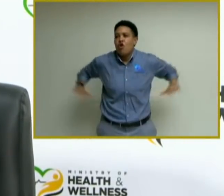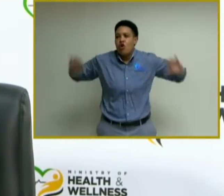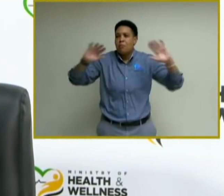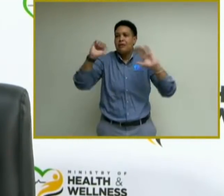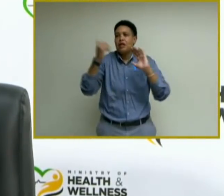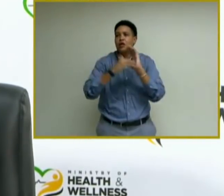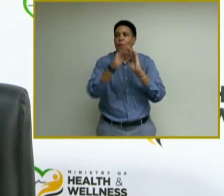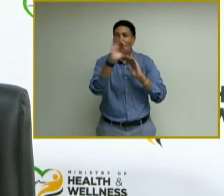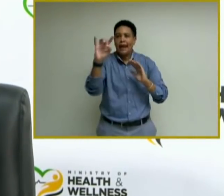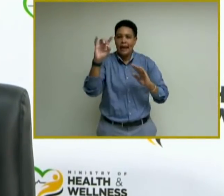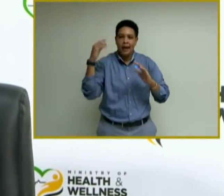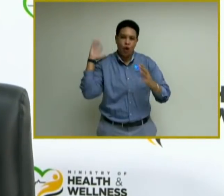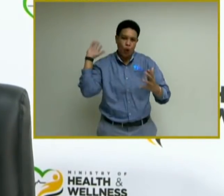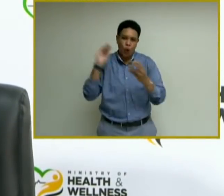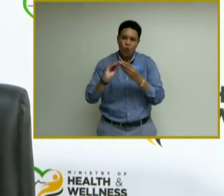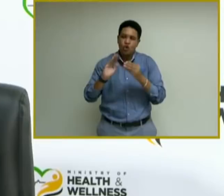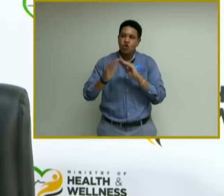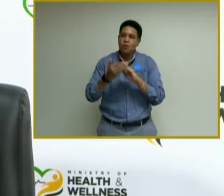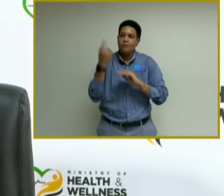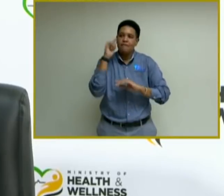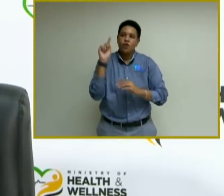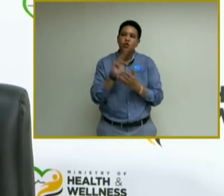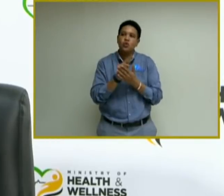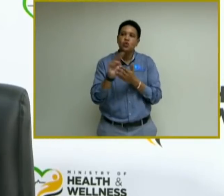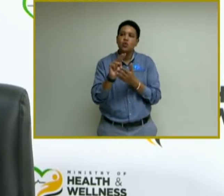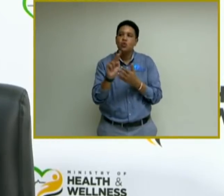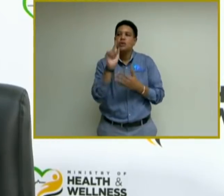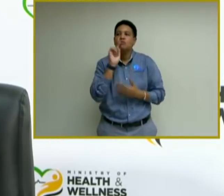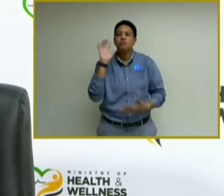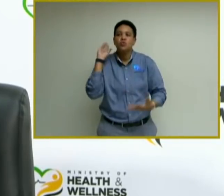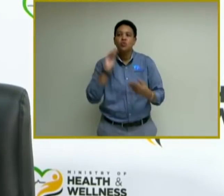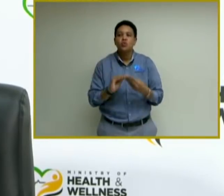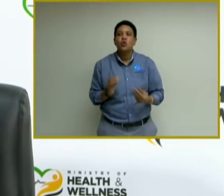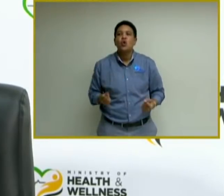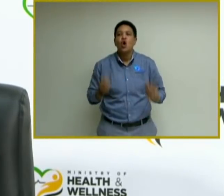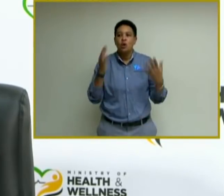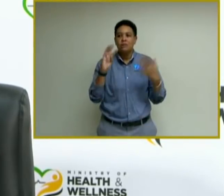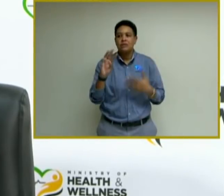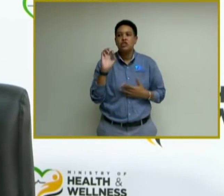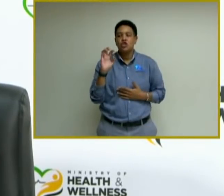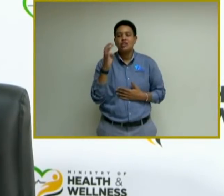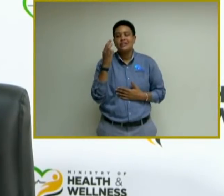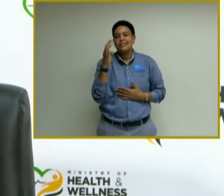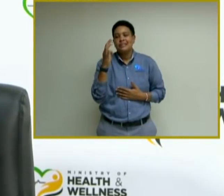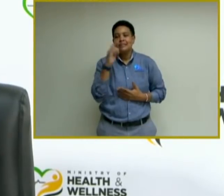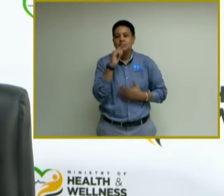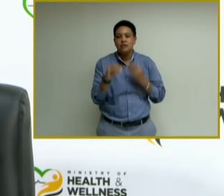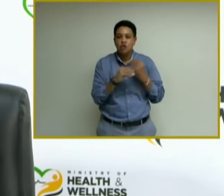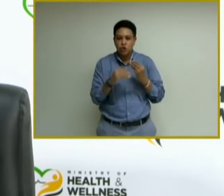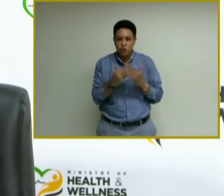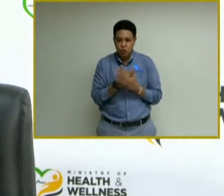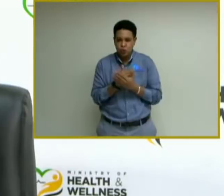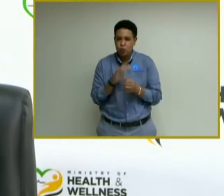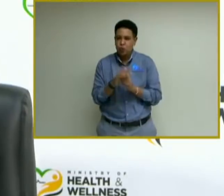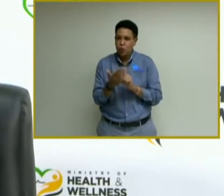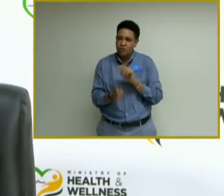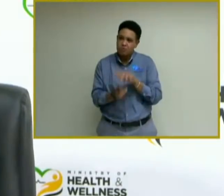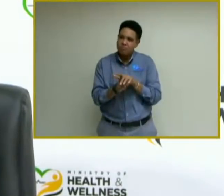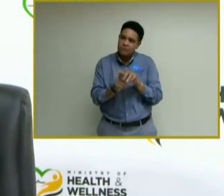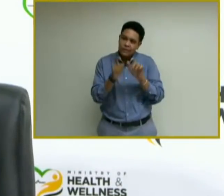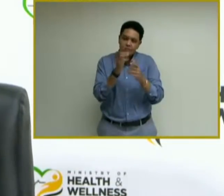and for the last 2 weeks there are 616 additional cases, which gives